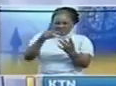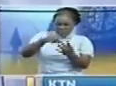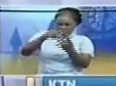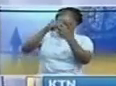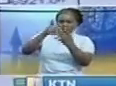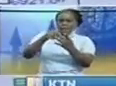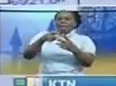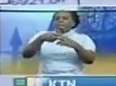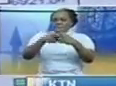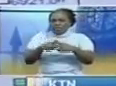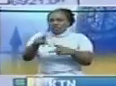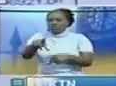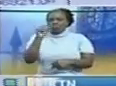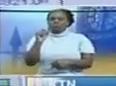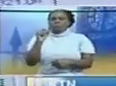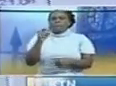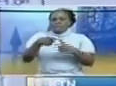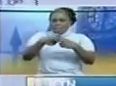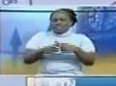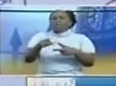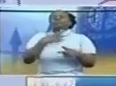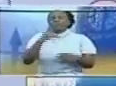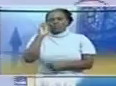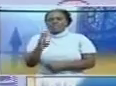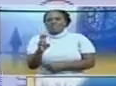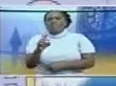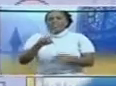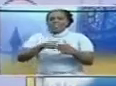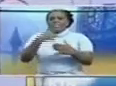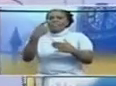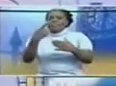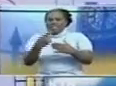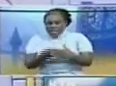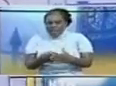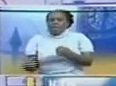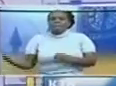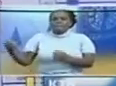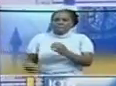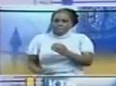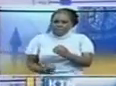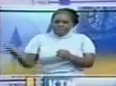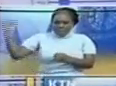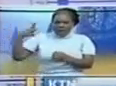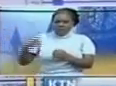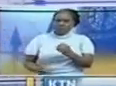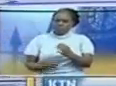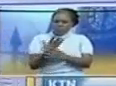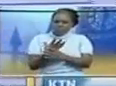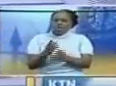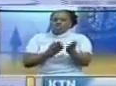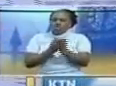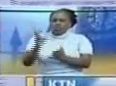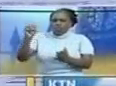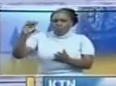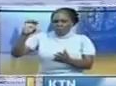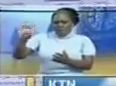you select the machine you want to select, that this is machine number one, Masiga. And then the power that is generating is 11 megawatts. If you want to do a lease, you